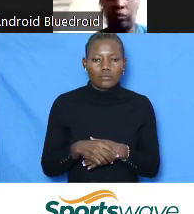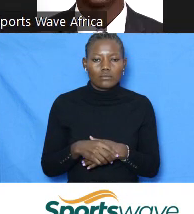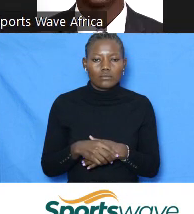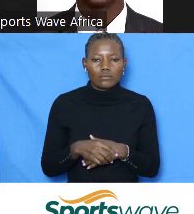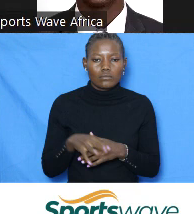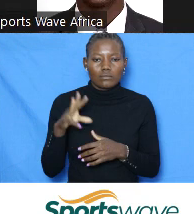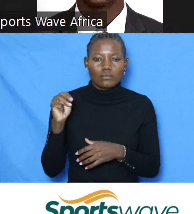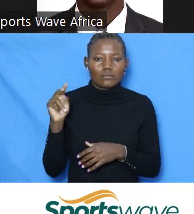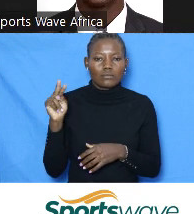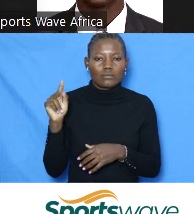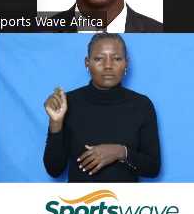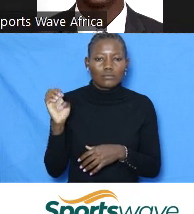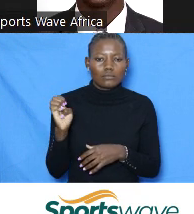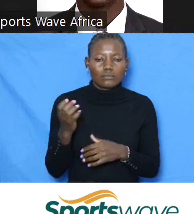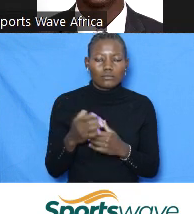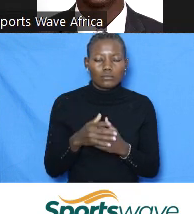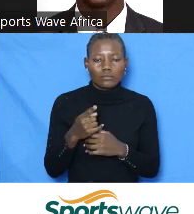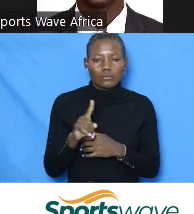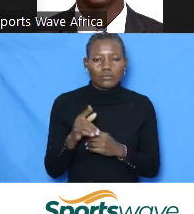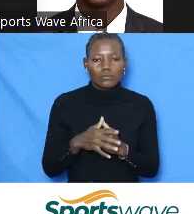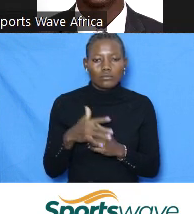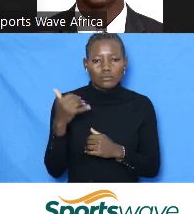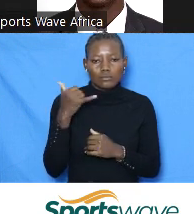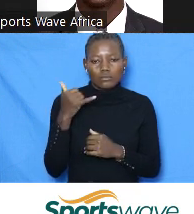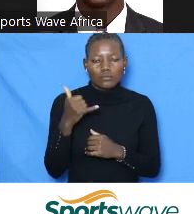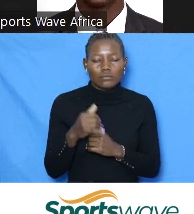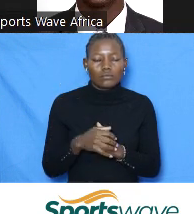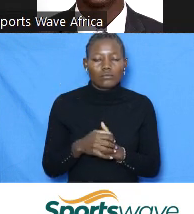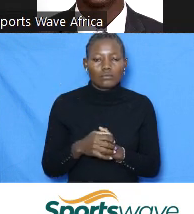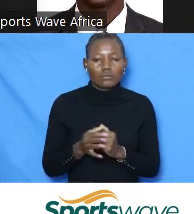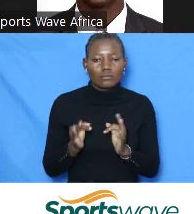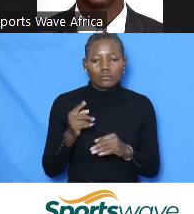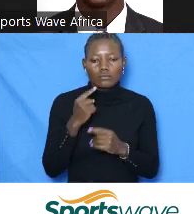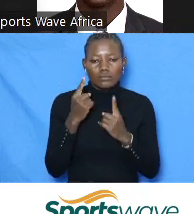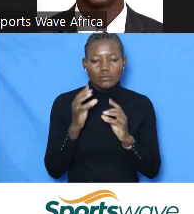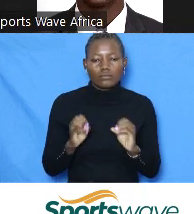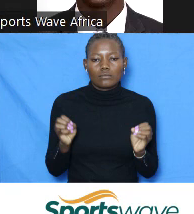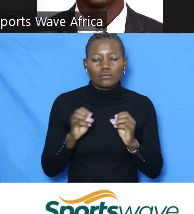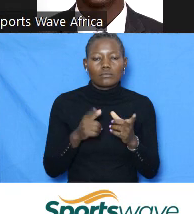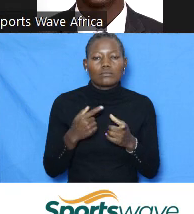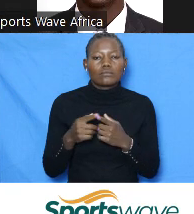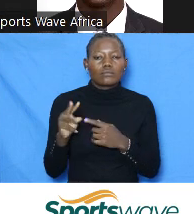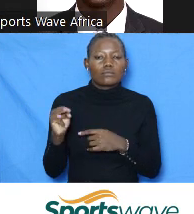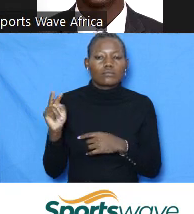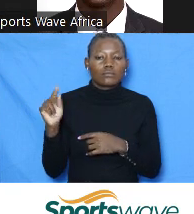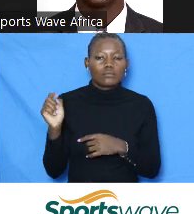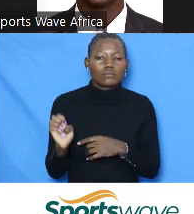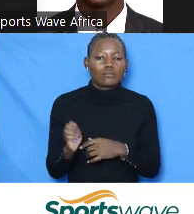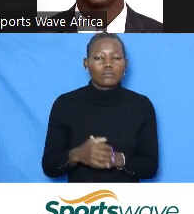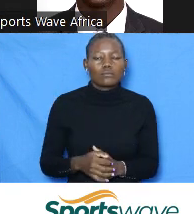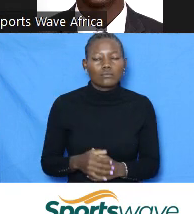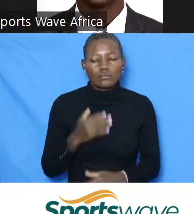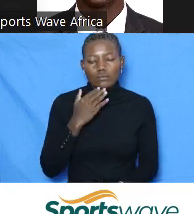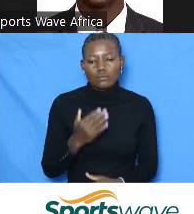the lady on the screen. It's bringing a lot of interruptions. So kindly, if you're not speaking, mute your gadget. Thank